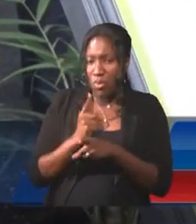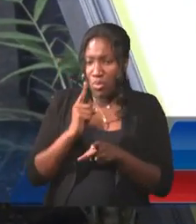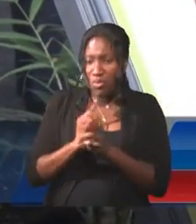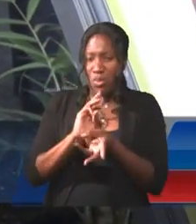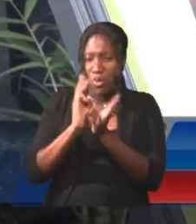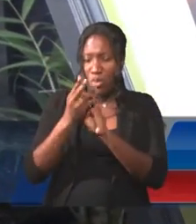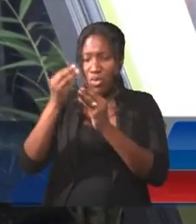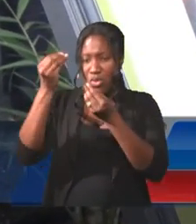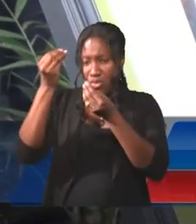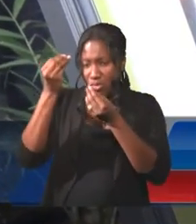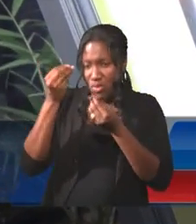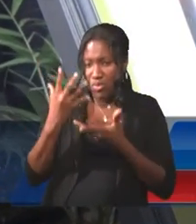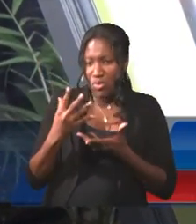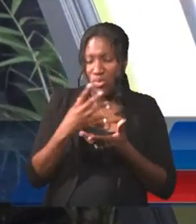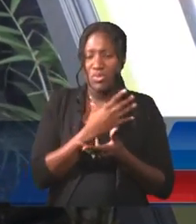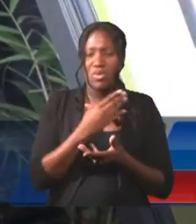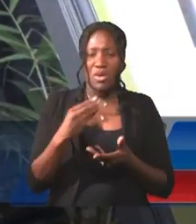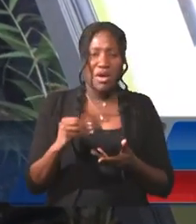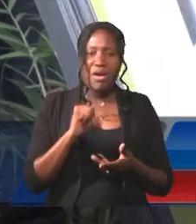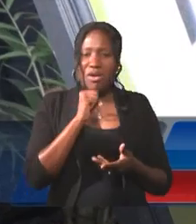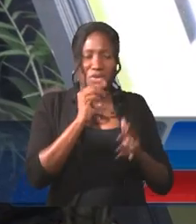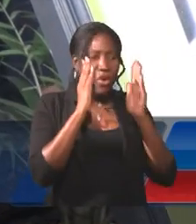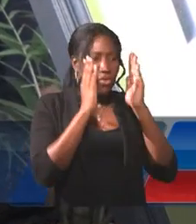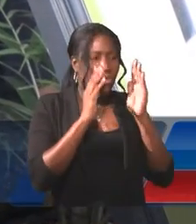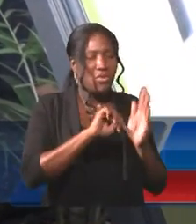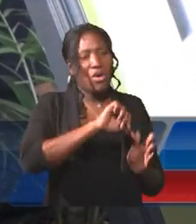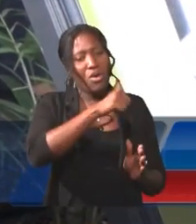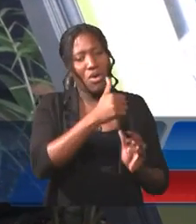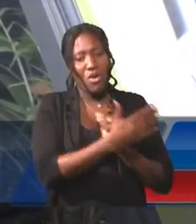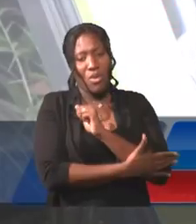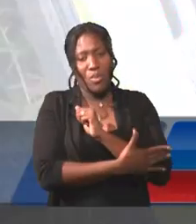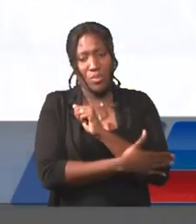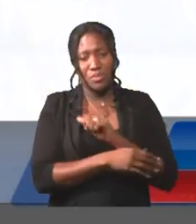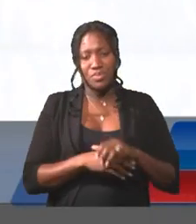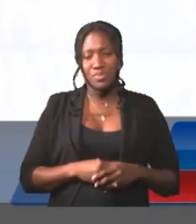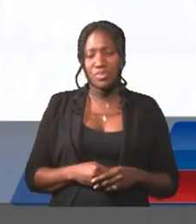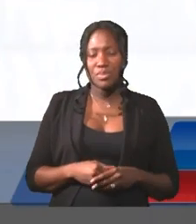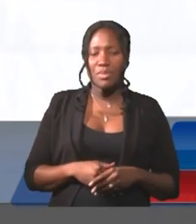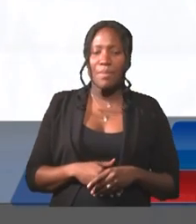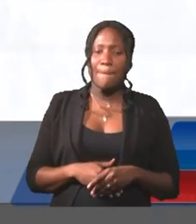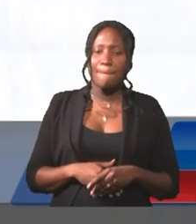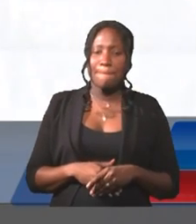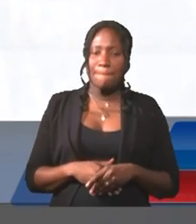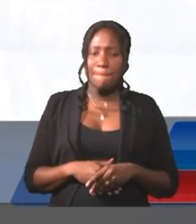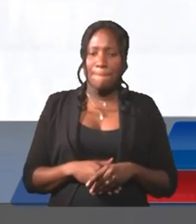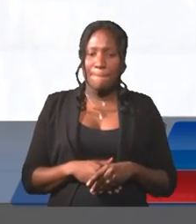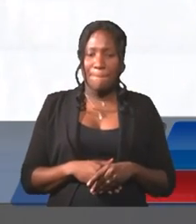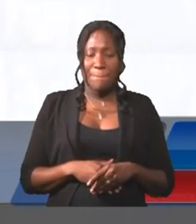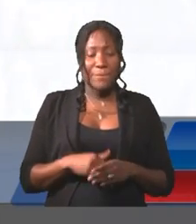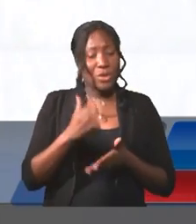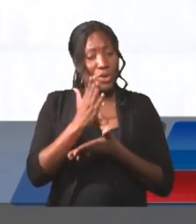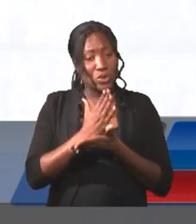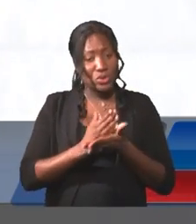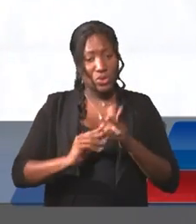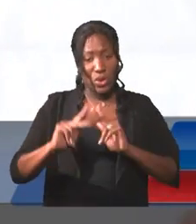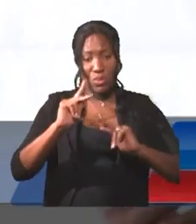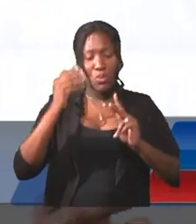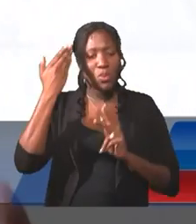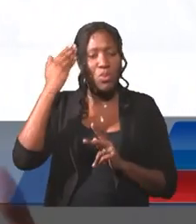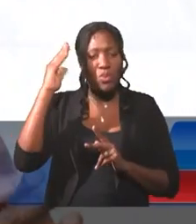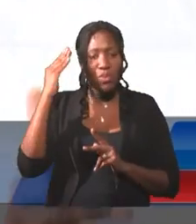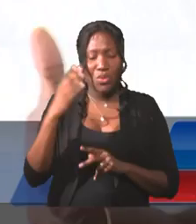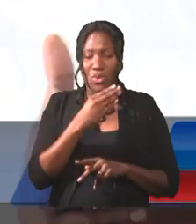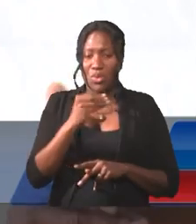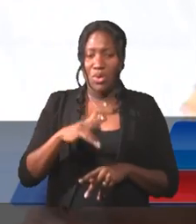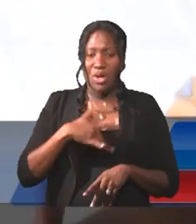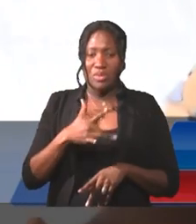criticized certain social media dubbed weather forecasters from doing the opposite. Unsuspecting members of the public believe that that